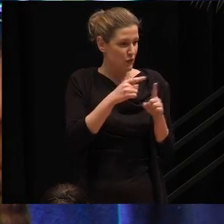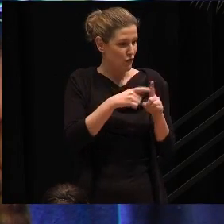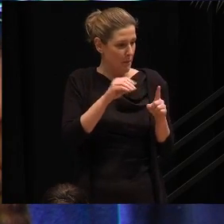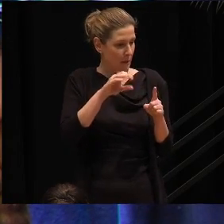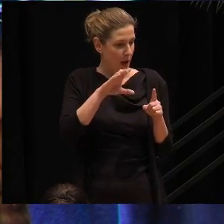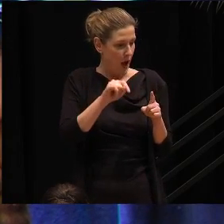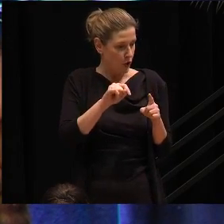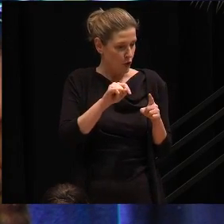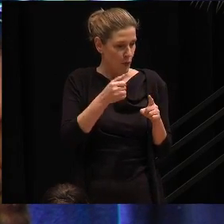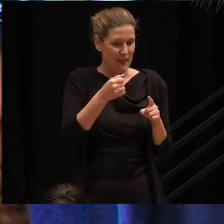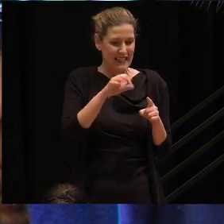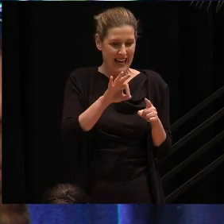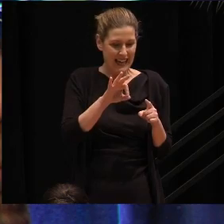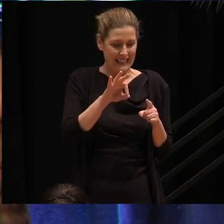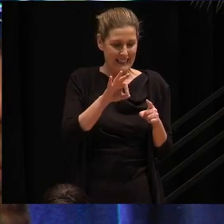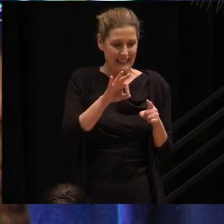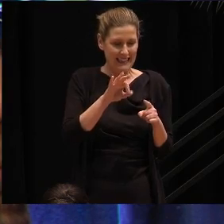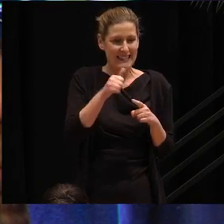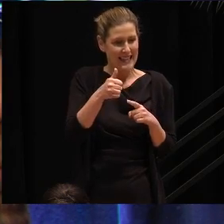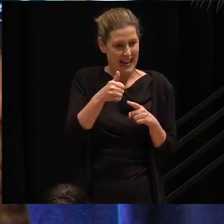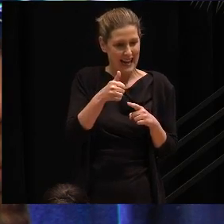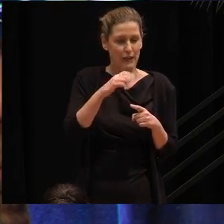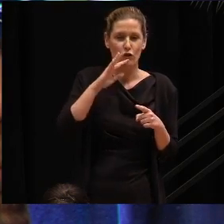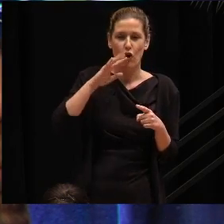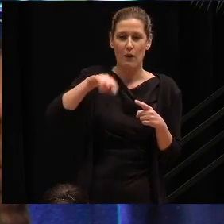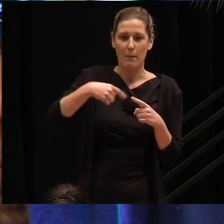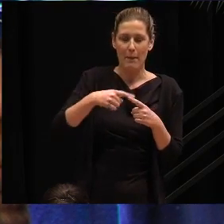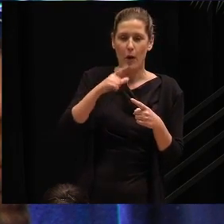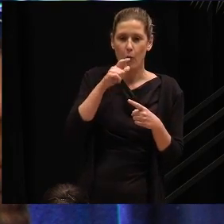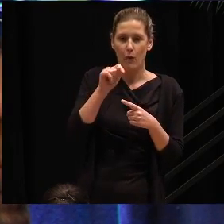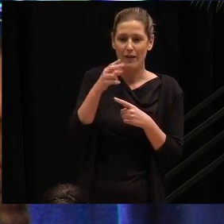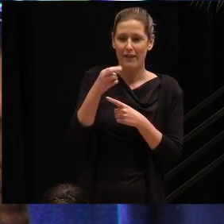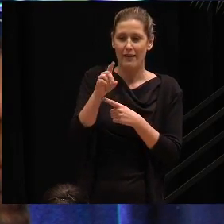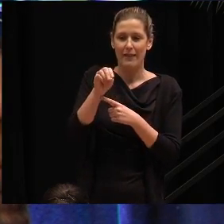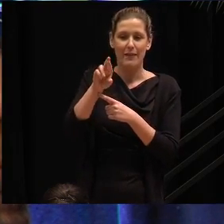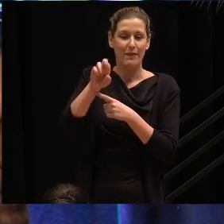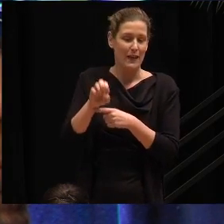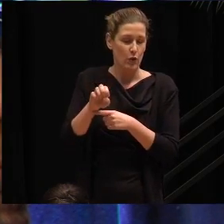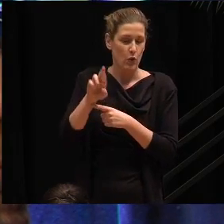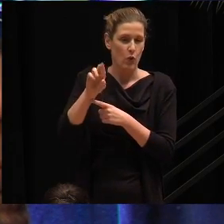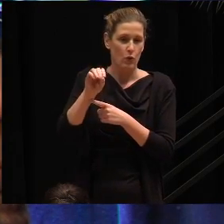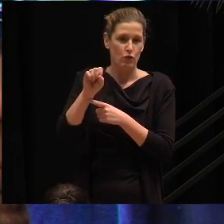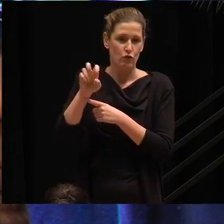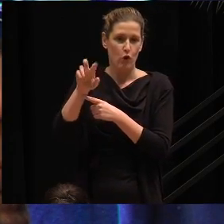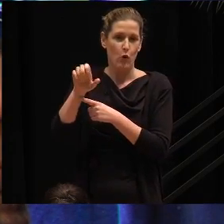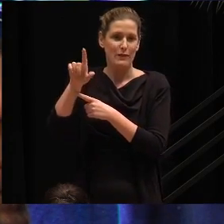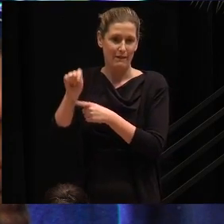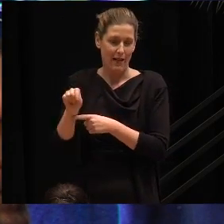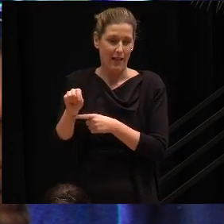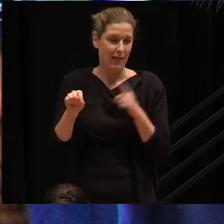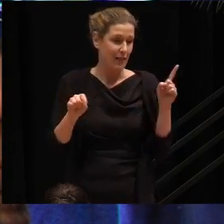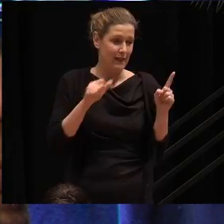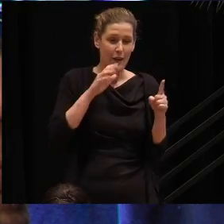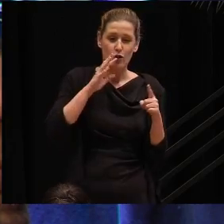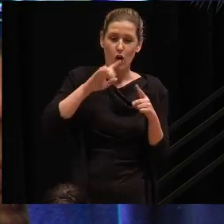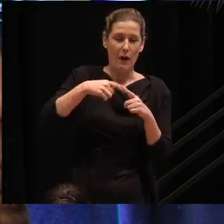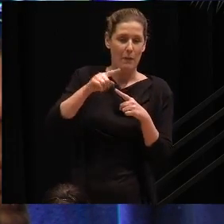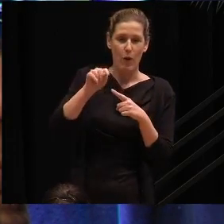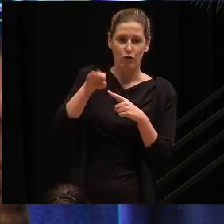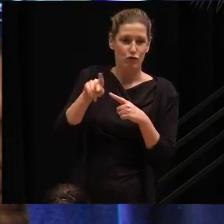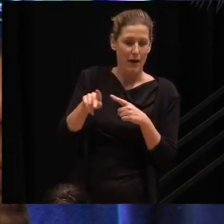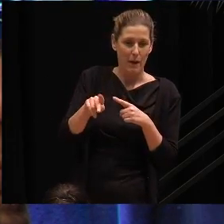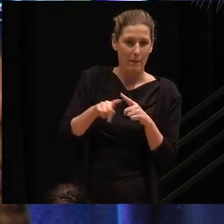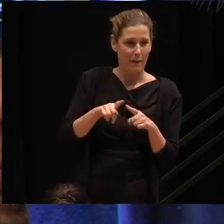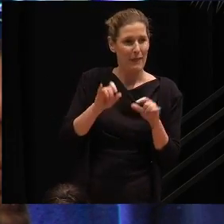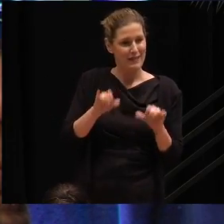of 1910 about Theodore Roosevelt. So, various presidents, and we can go through them, but we don't have time